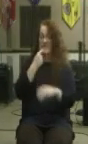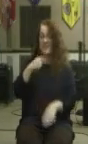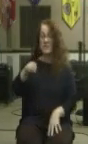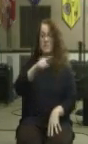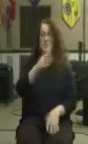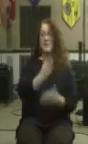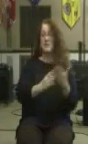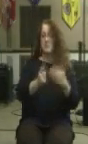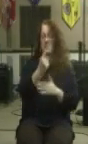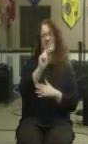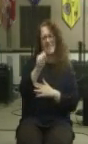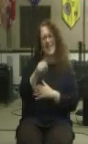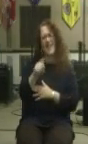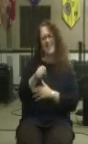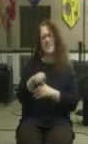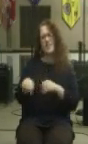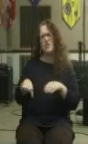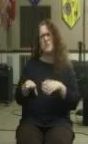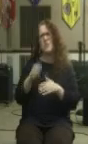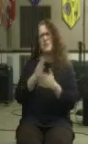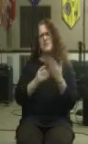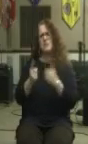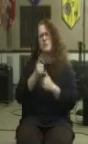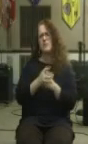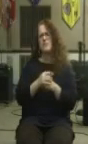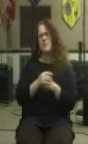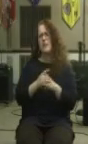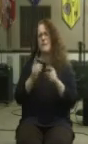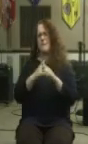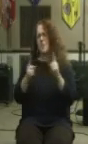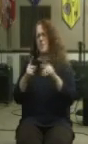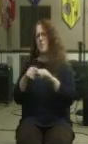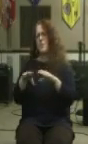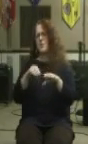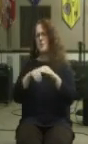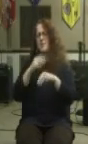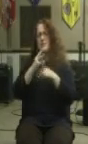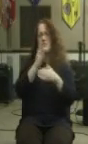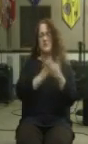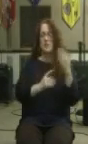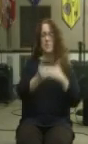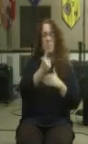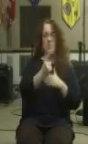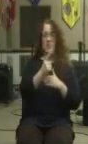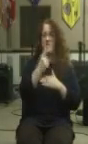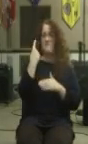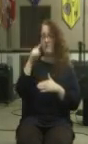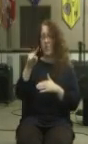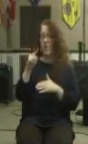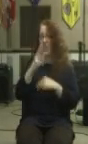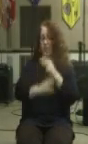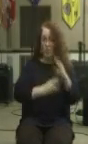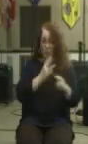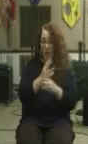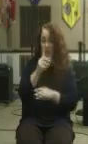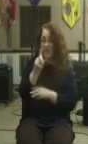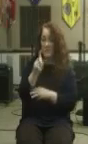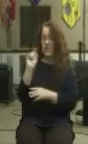the world is telling you to be somebody. Yeah, you can be somebody. But what are you going to be that somebody